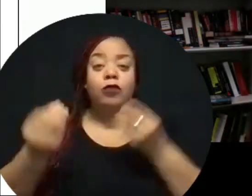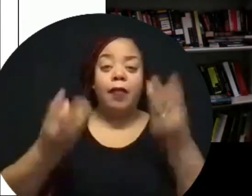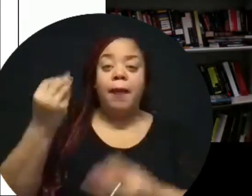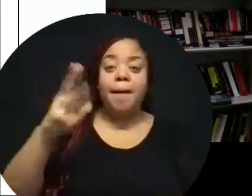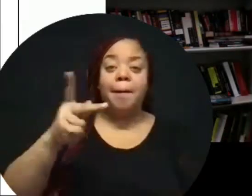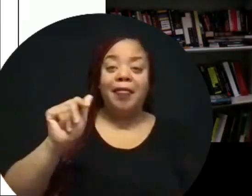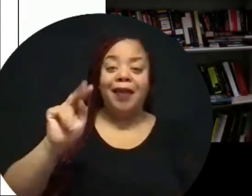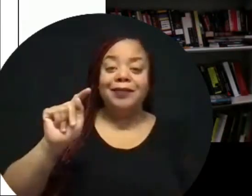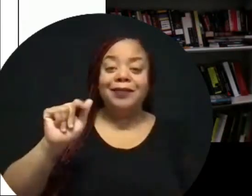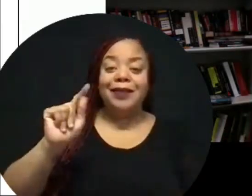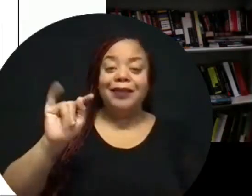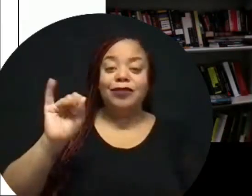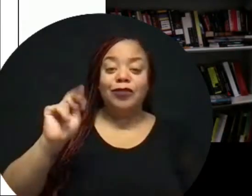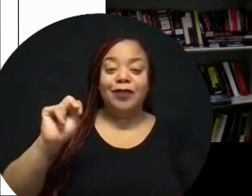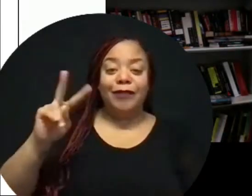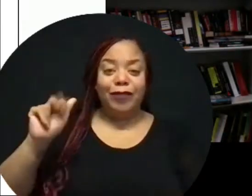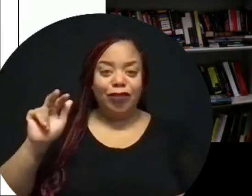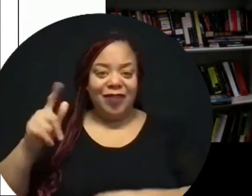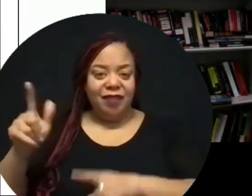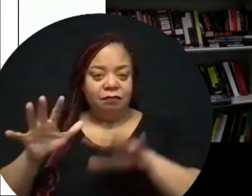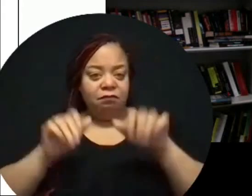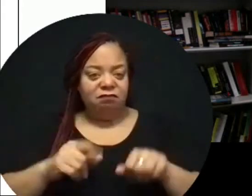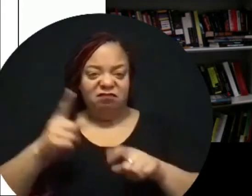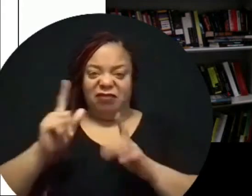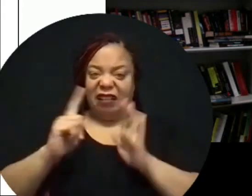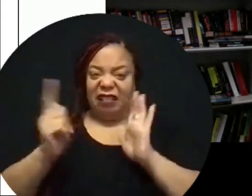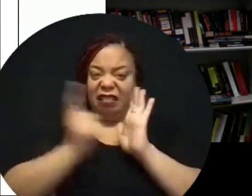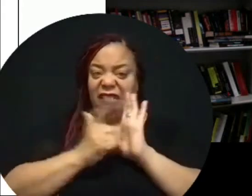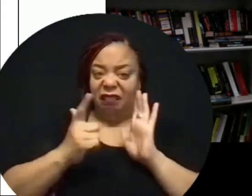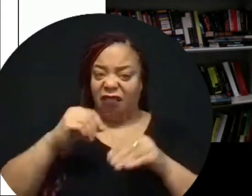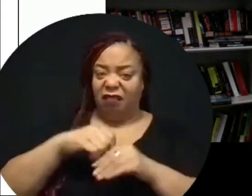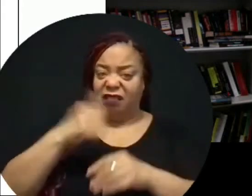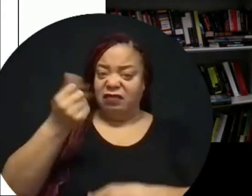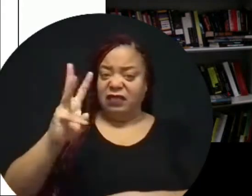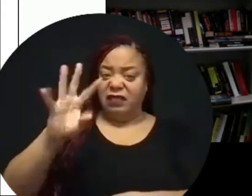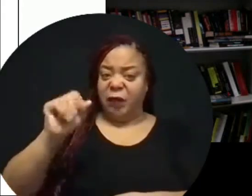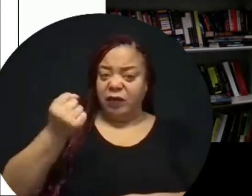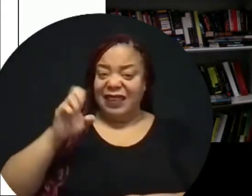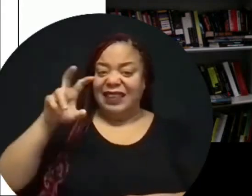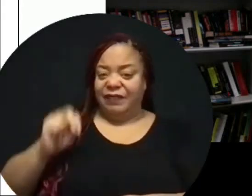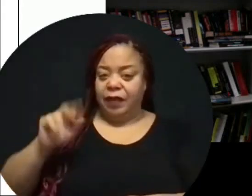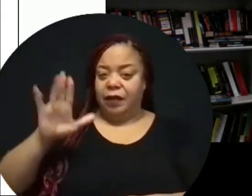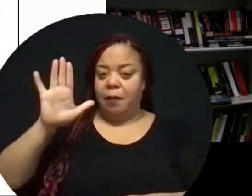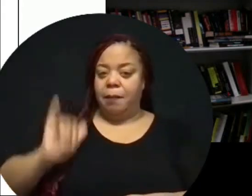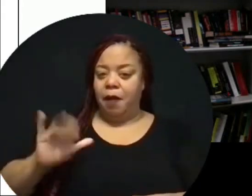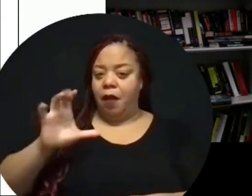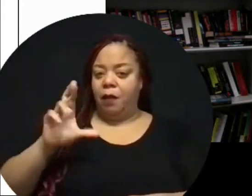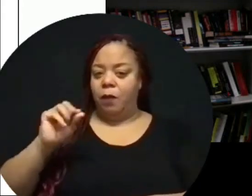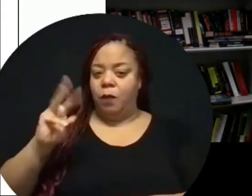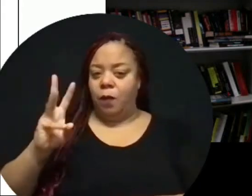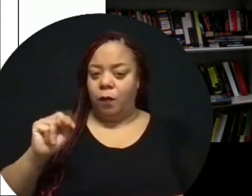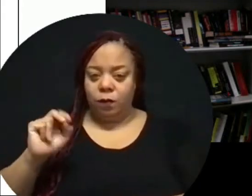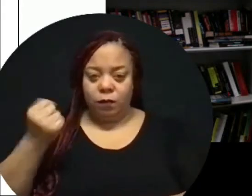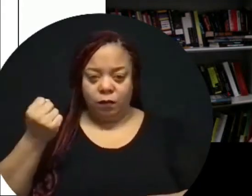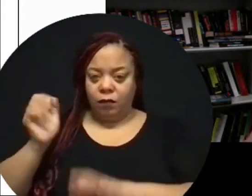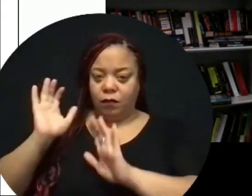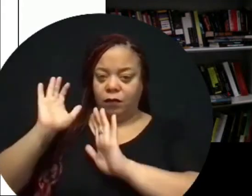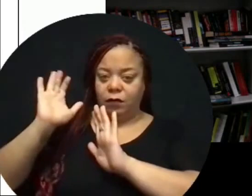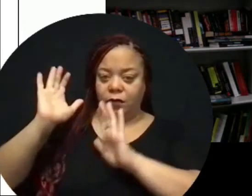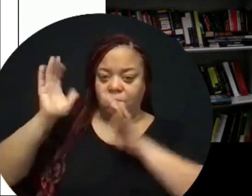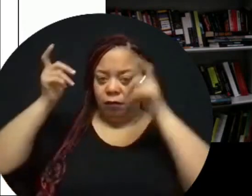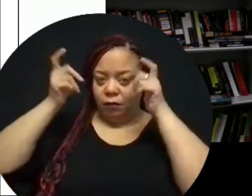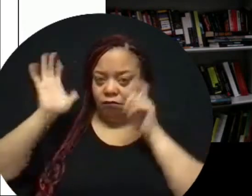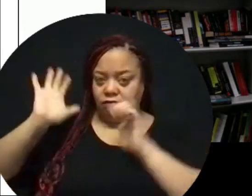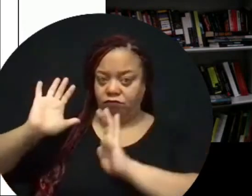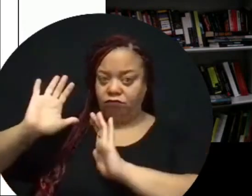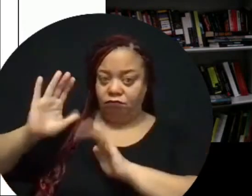the English Crown's own law, settled illegally, and in the 1750s increasingly settled legally,